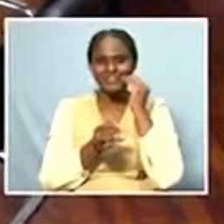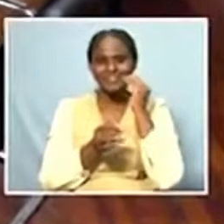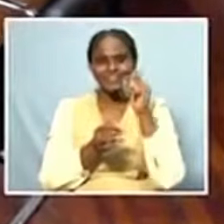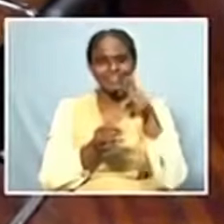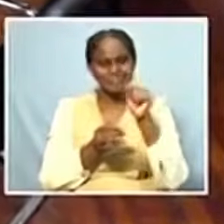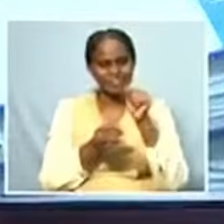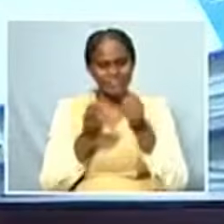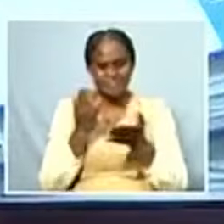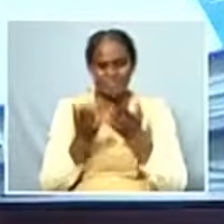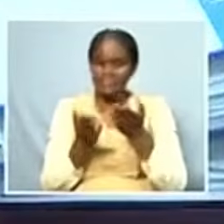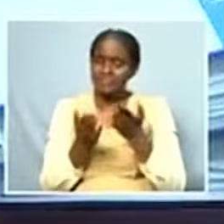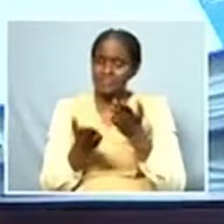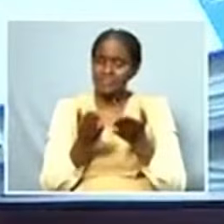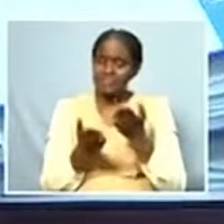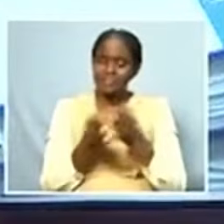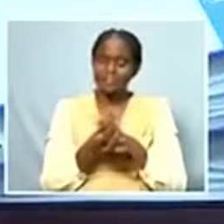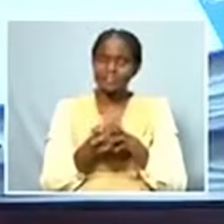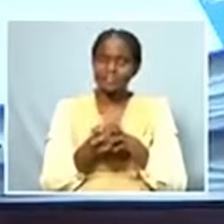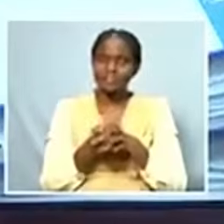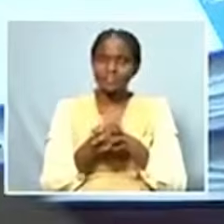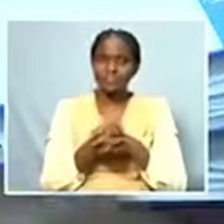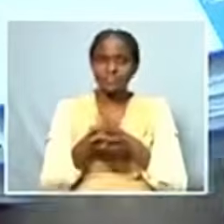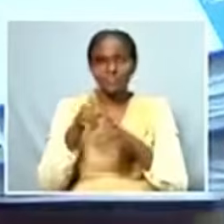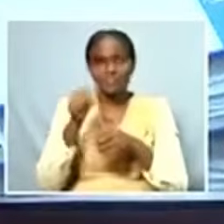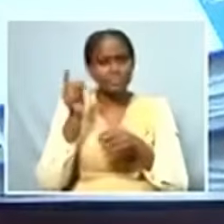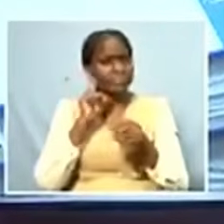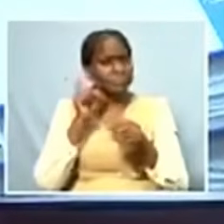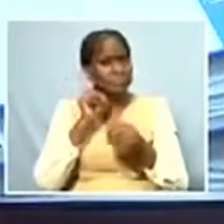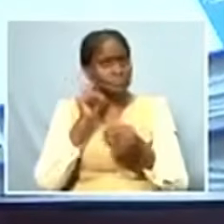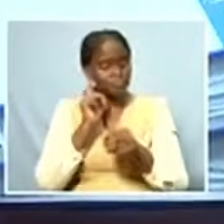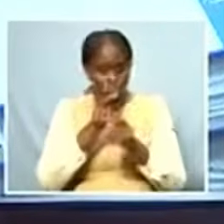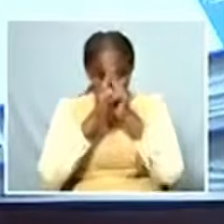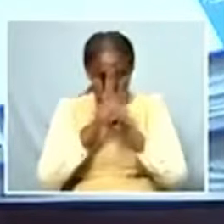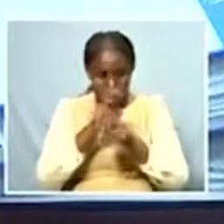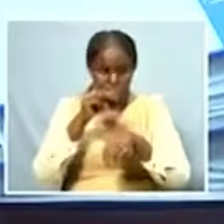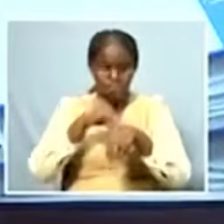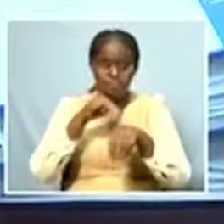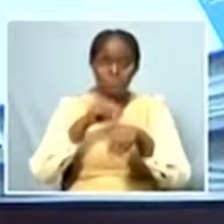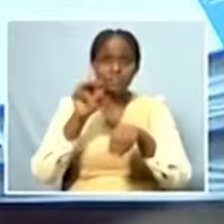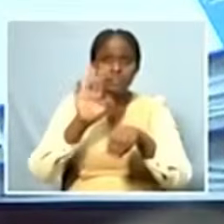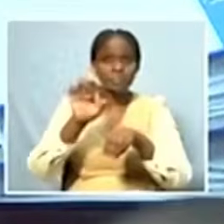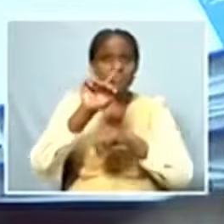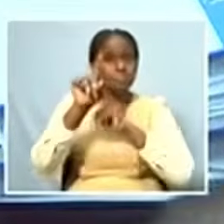PS, maybe, did you hear Honorable Mwina's question?